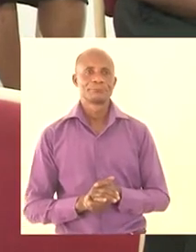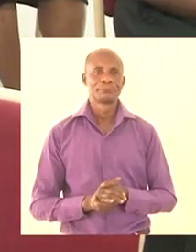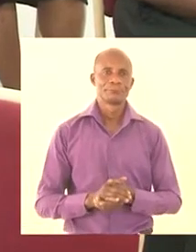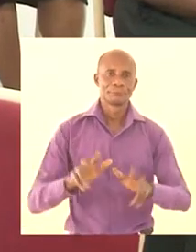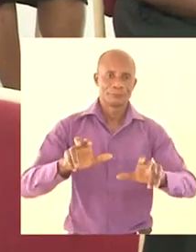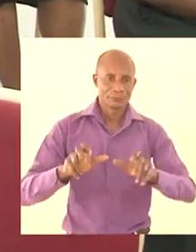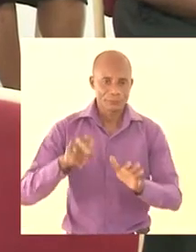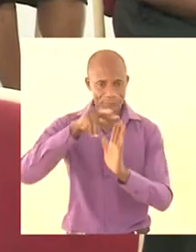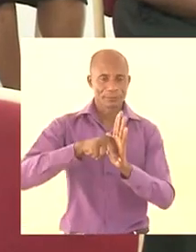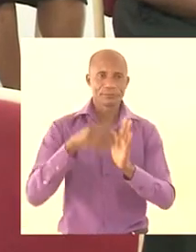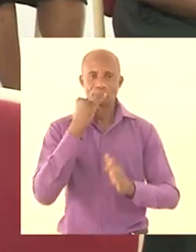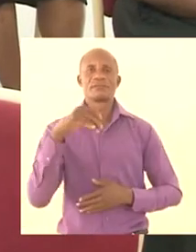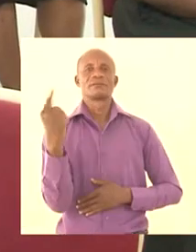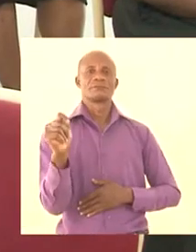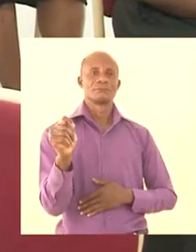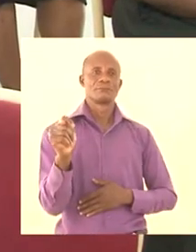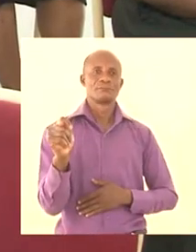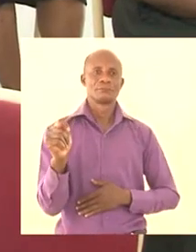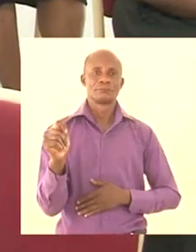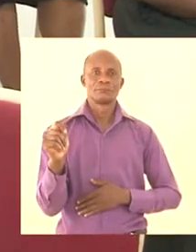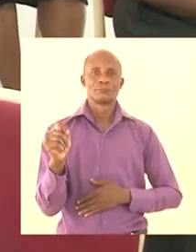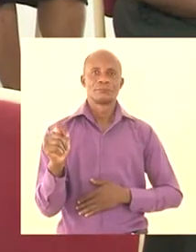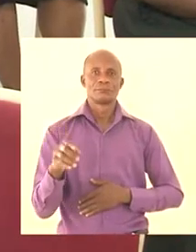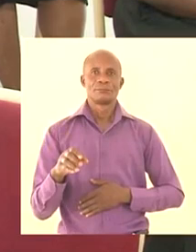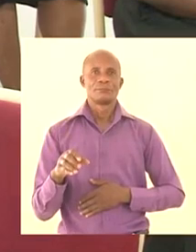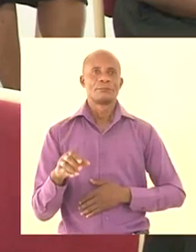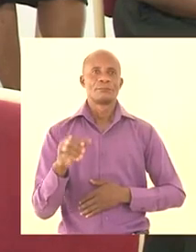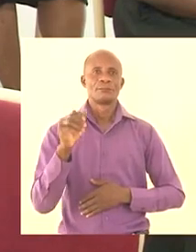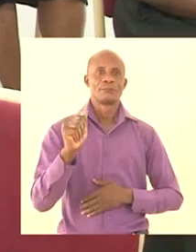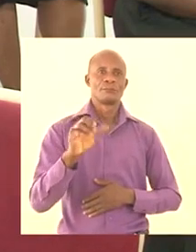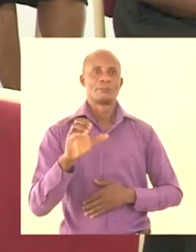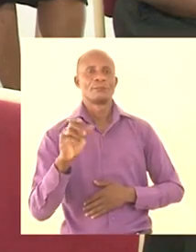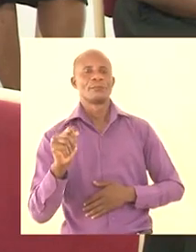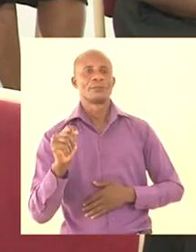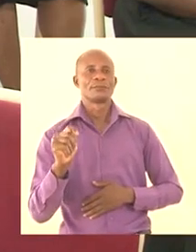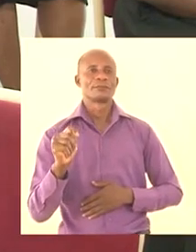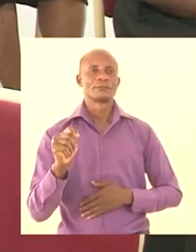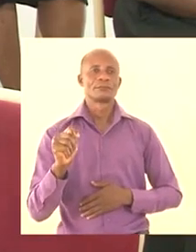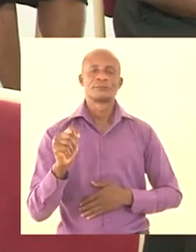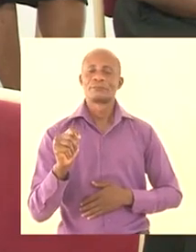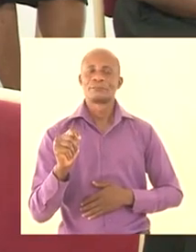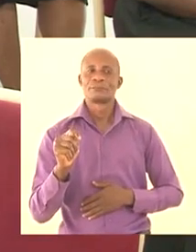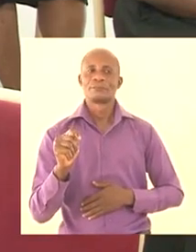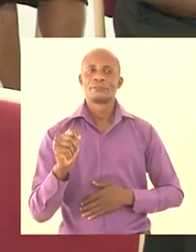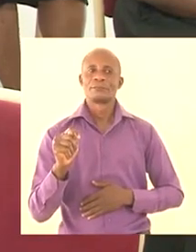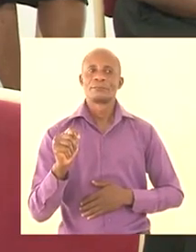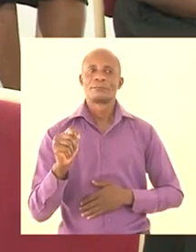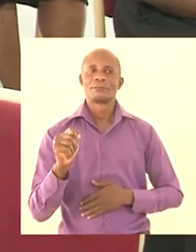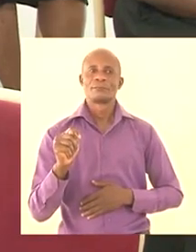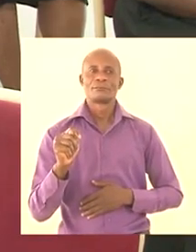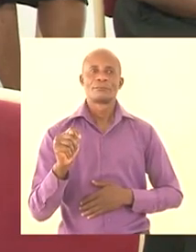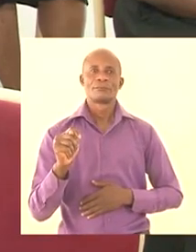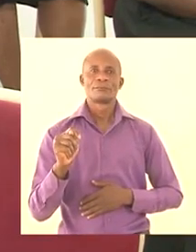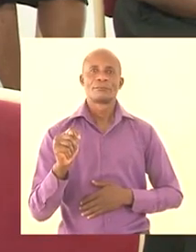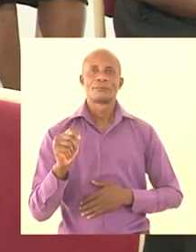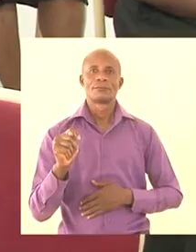Covetousness is the act of like desiring what your neighbor. The act of? Of desiring what